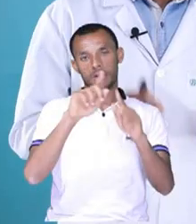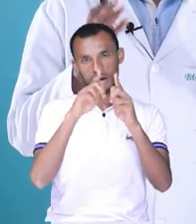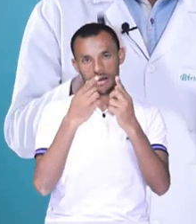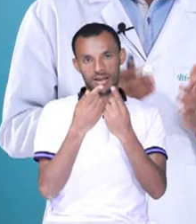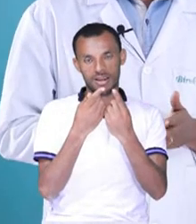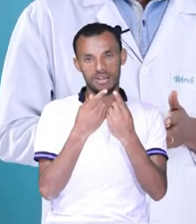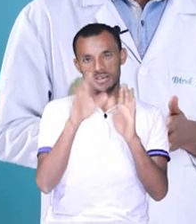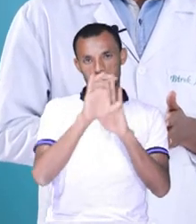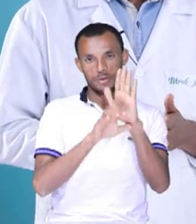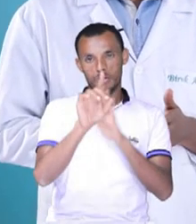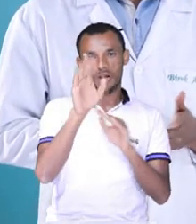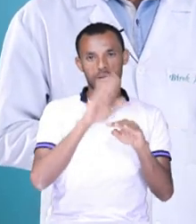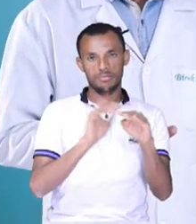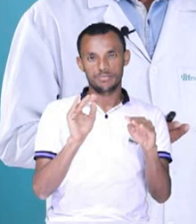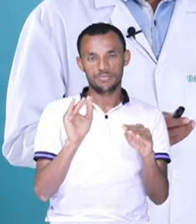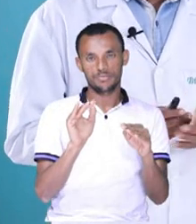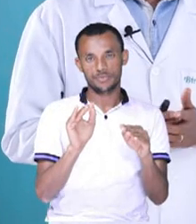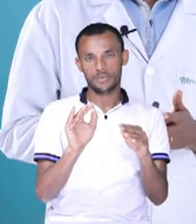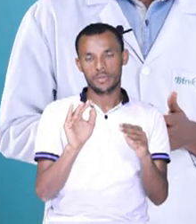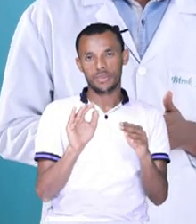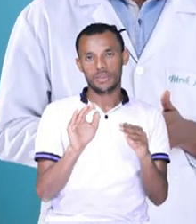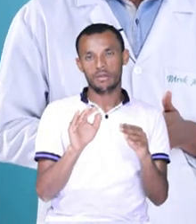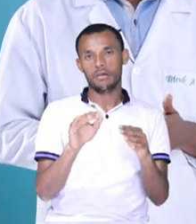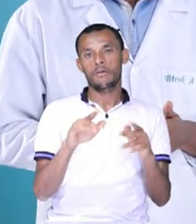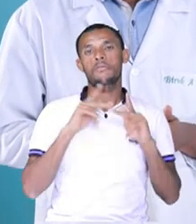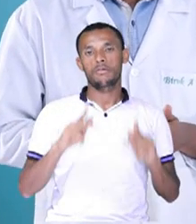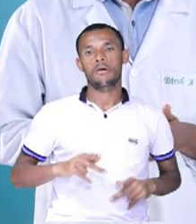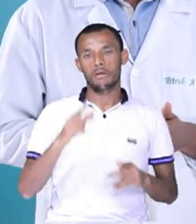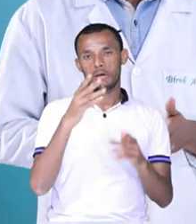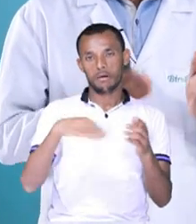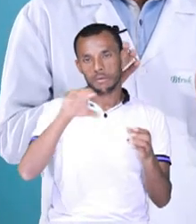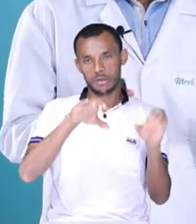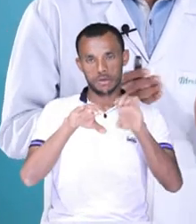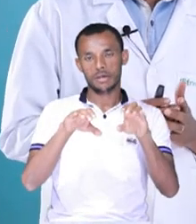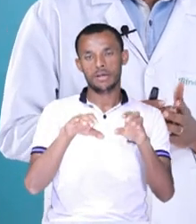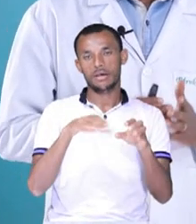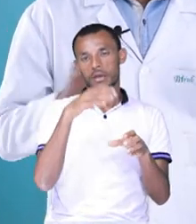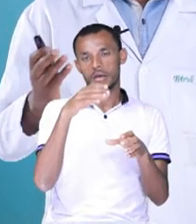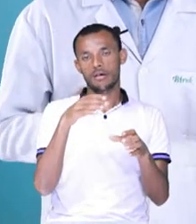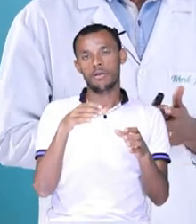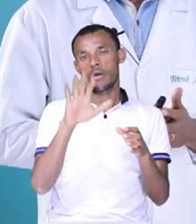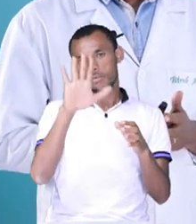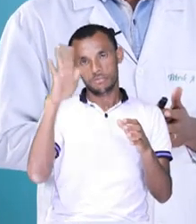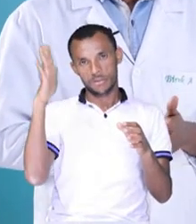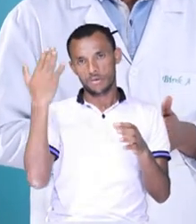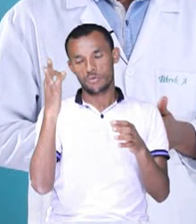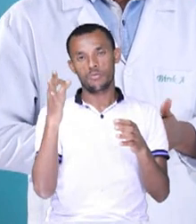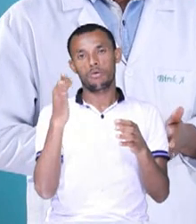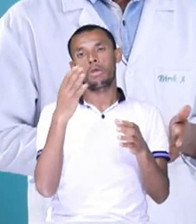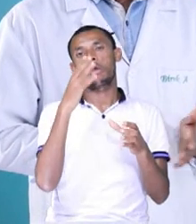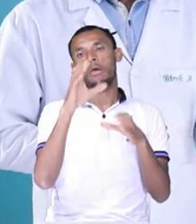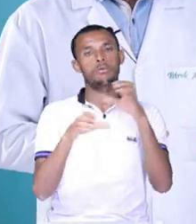You know, in chapter 1, what I mean by physical chemistry means, what I mean by the 5 types of